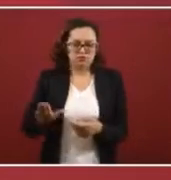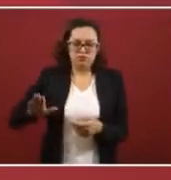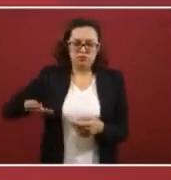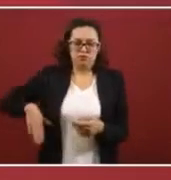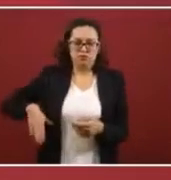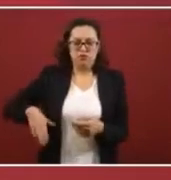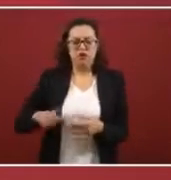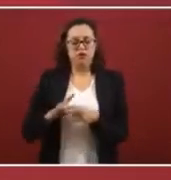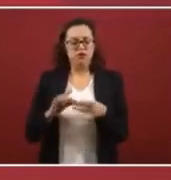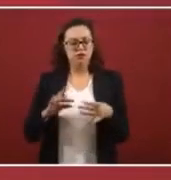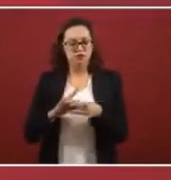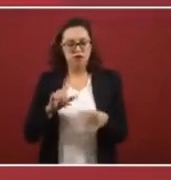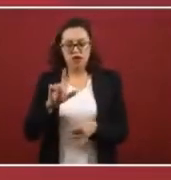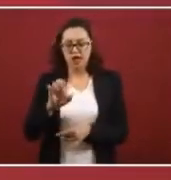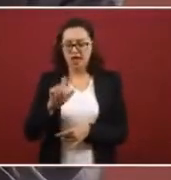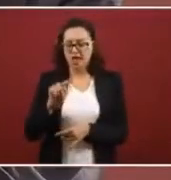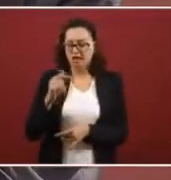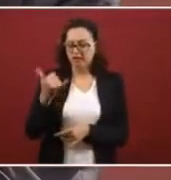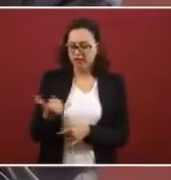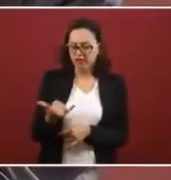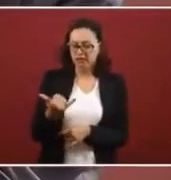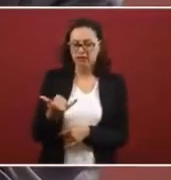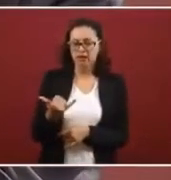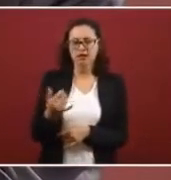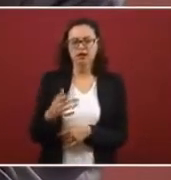like Leti mentioned here,